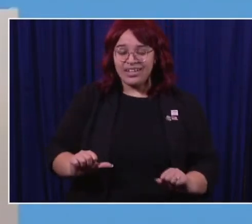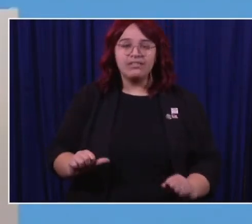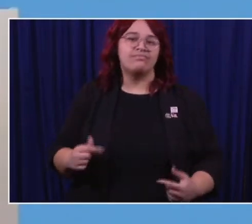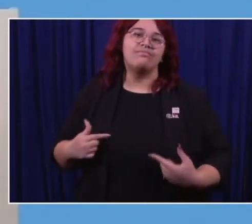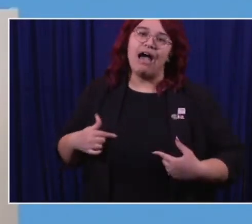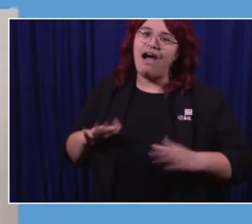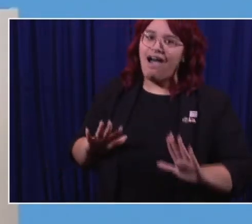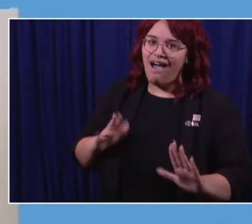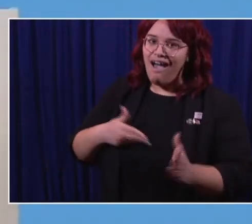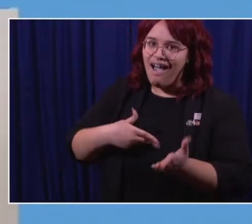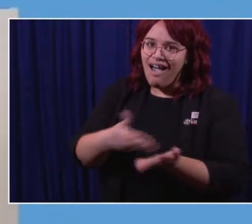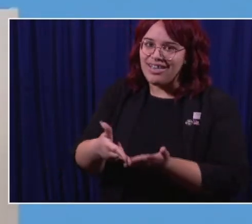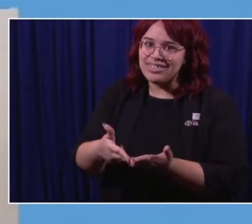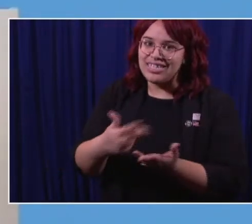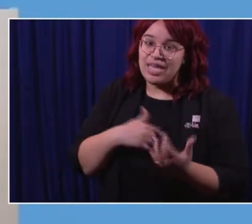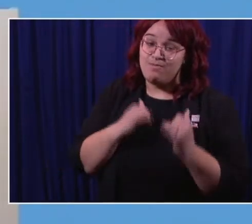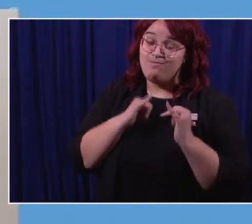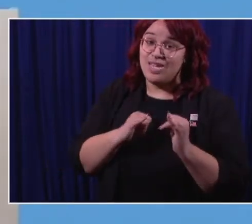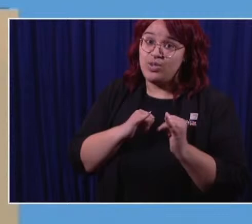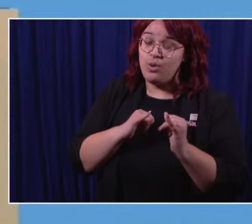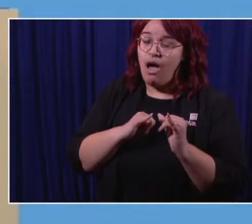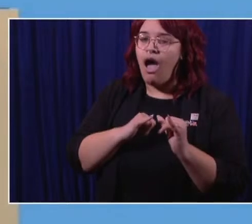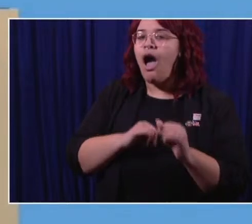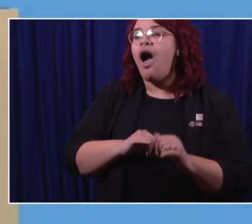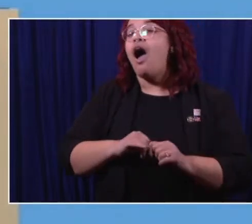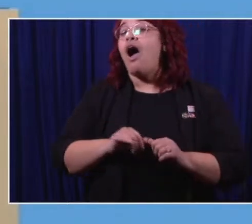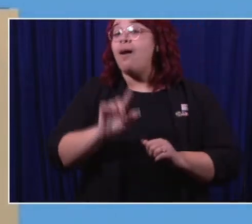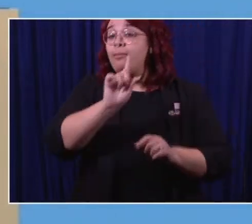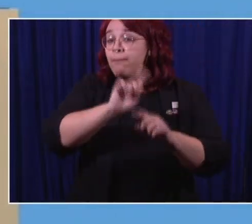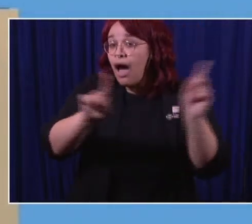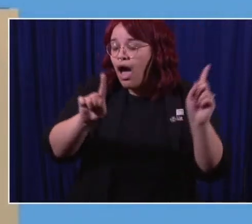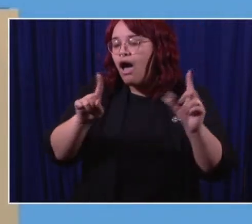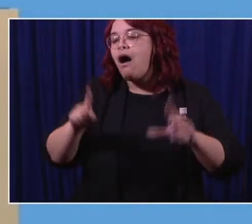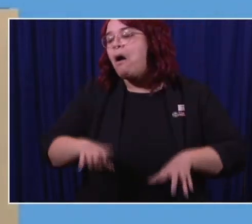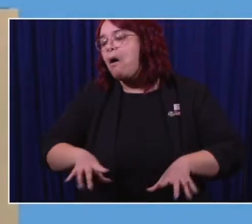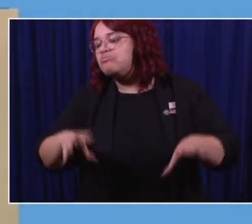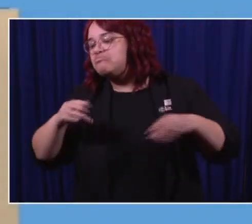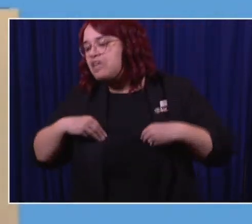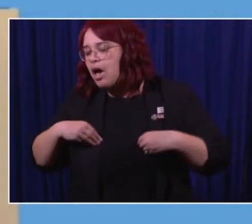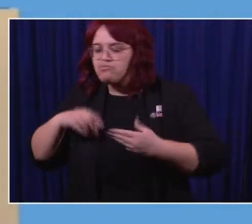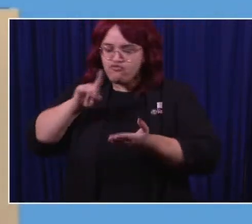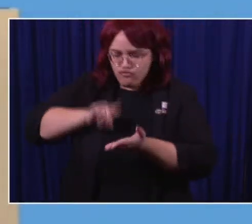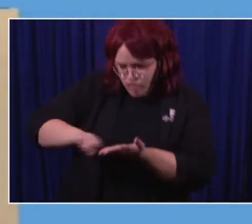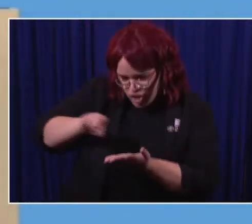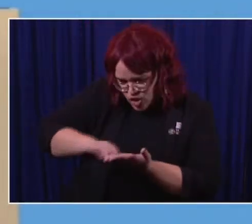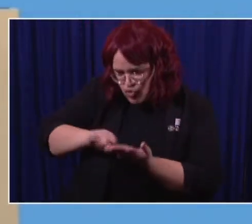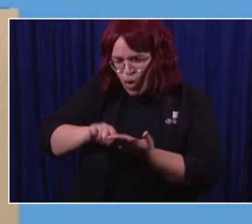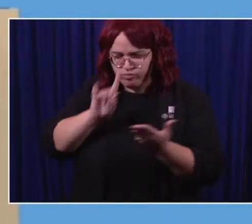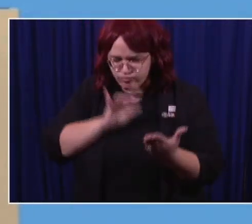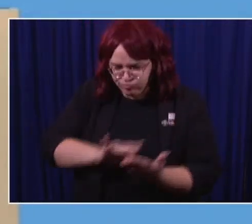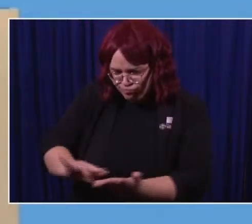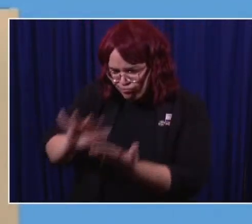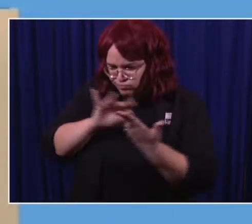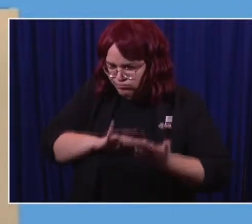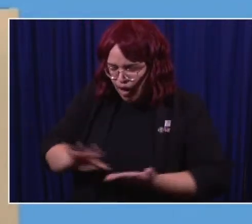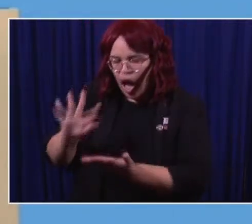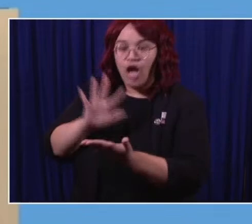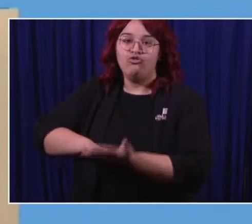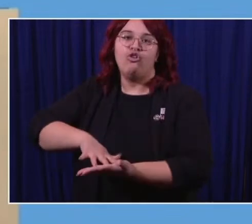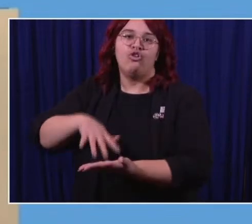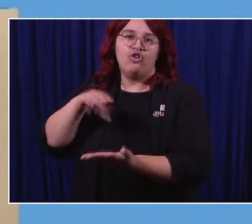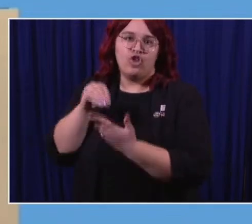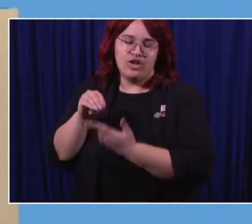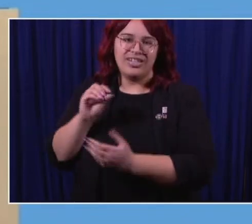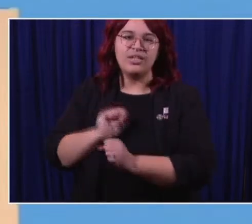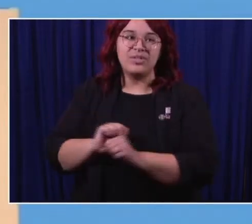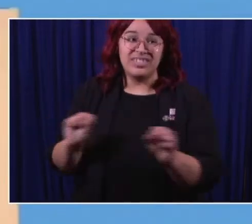too until I did more research. It's so important that you review credible resources when making a decision about this